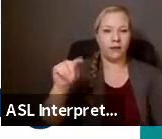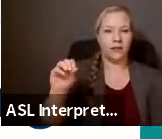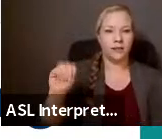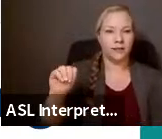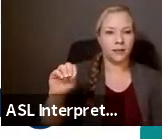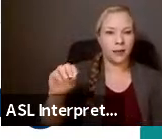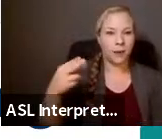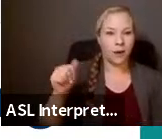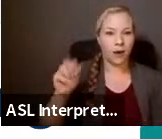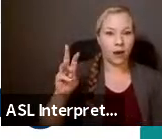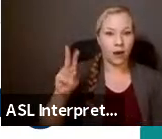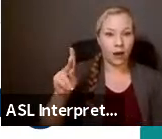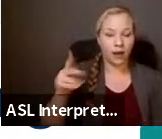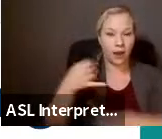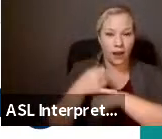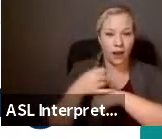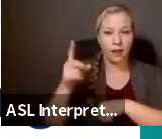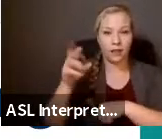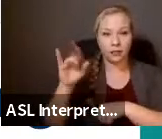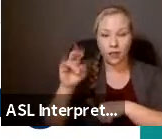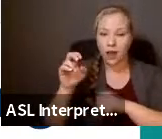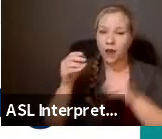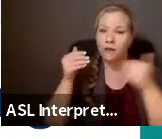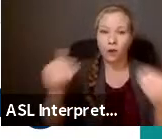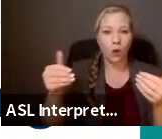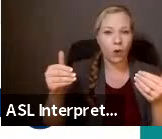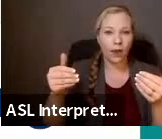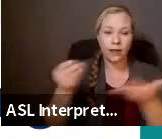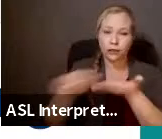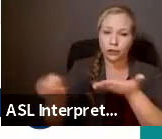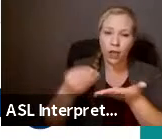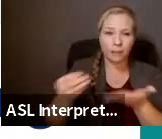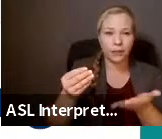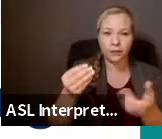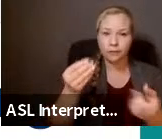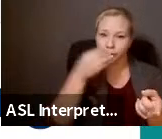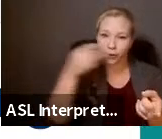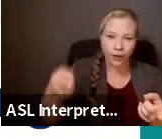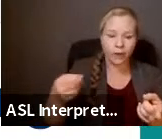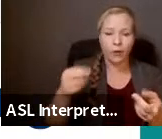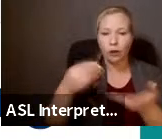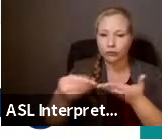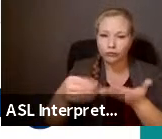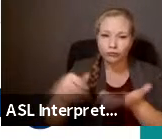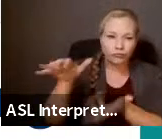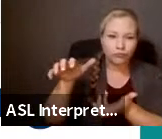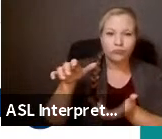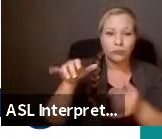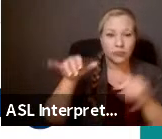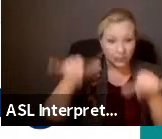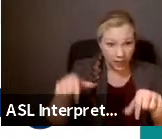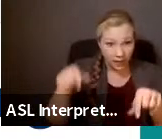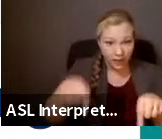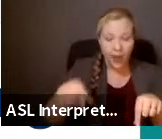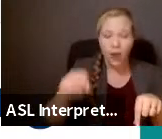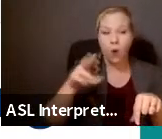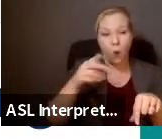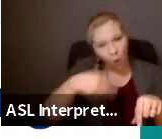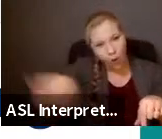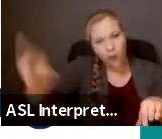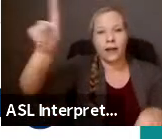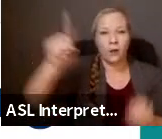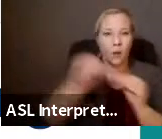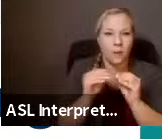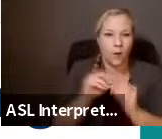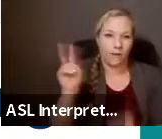And you know, we can do our shopping there. We can spend some time on Hayden Island, or we can continue straight on up